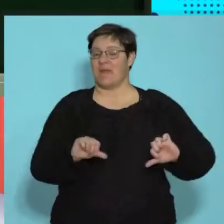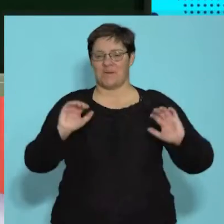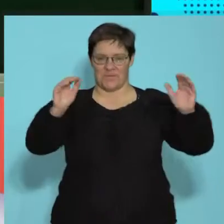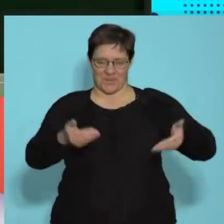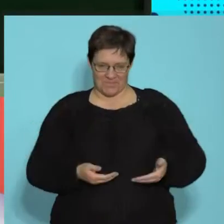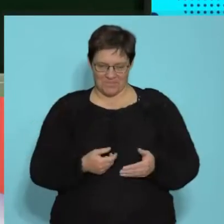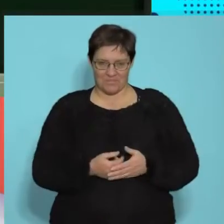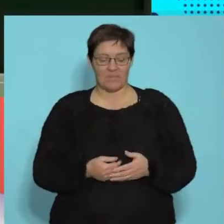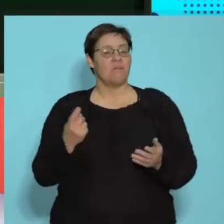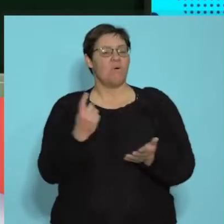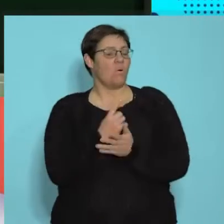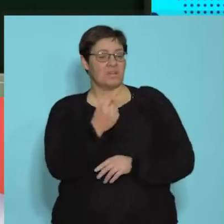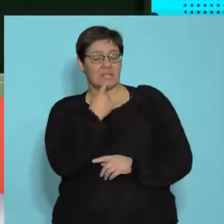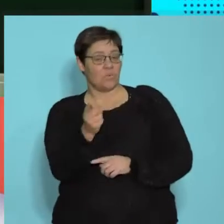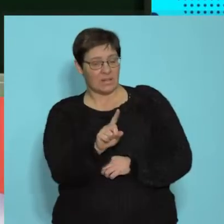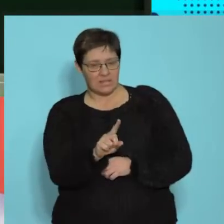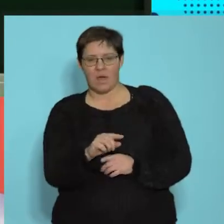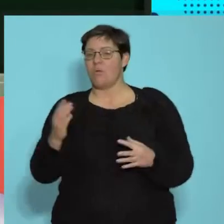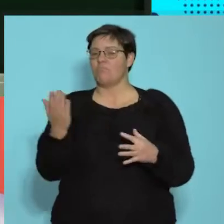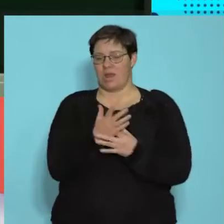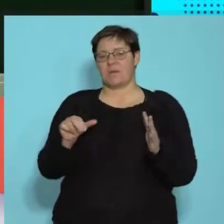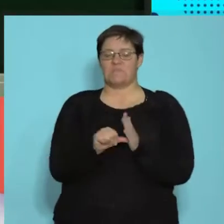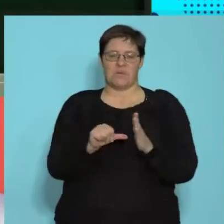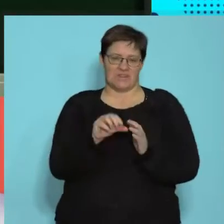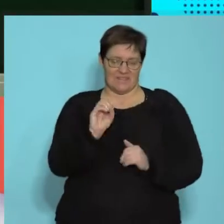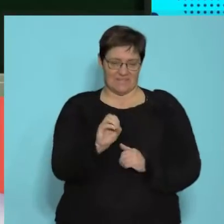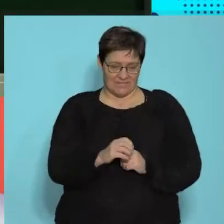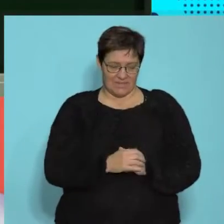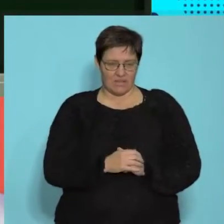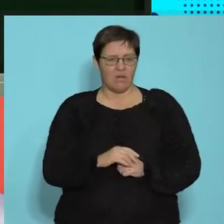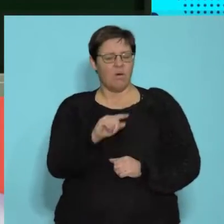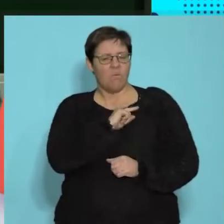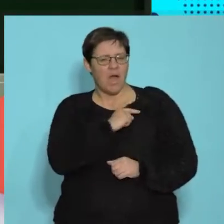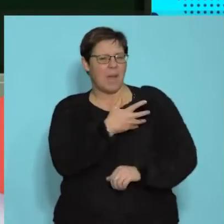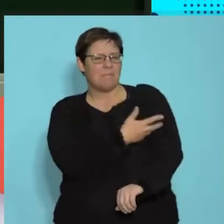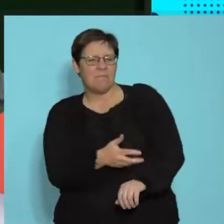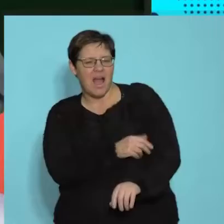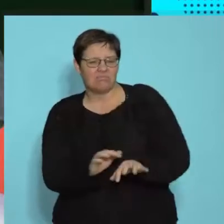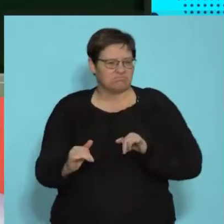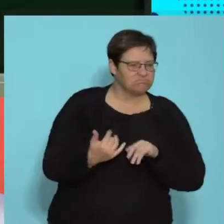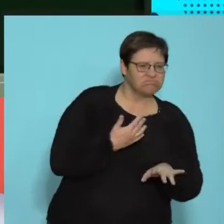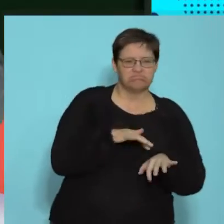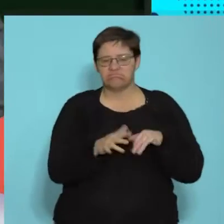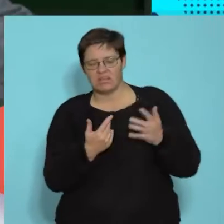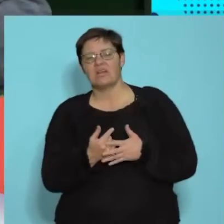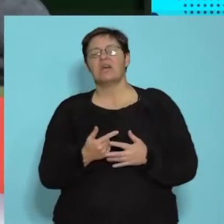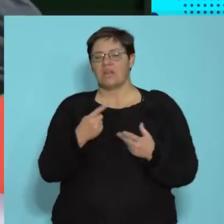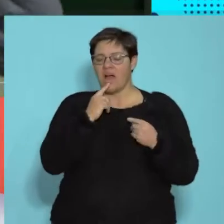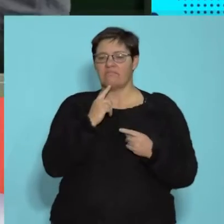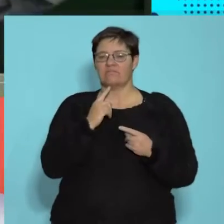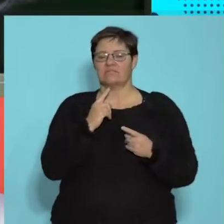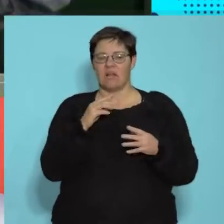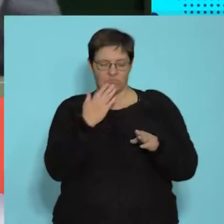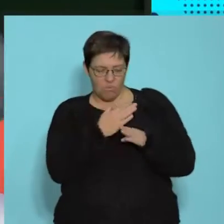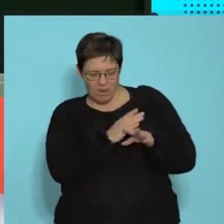Welcome back, Life Sciences. As I always say, that break is so important just to give you that little bit of blood flowing and just getting all